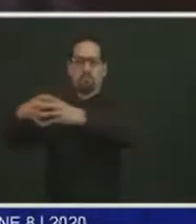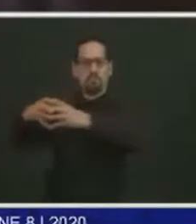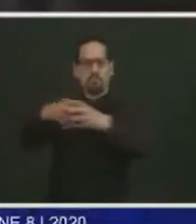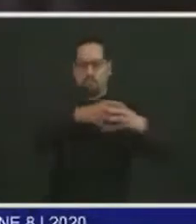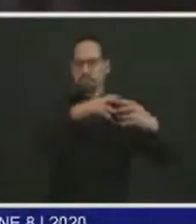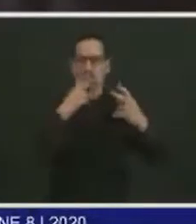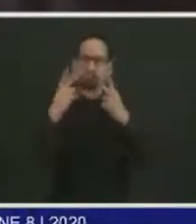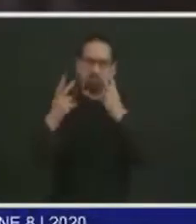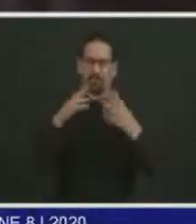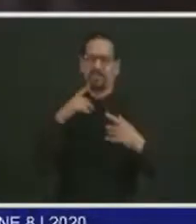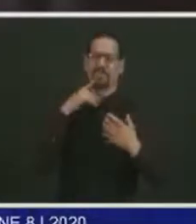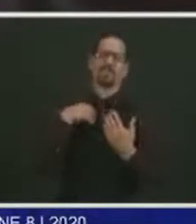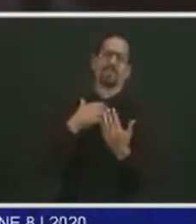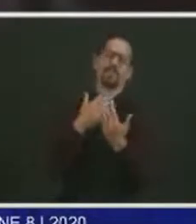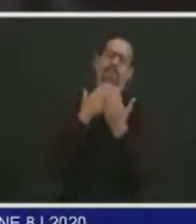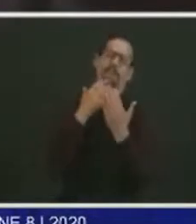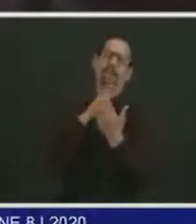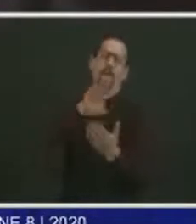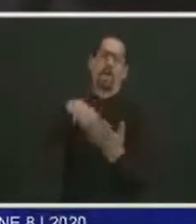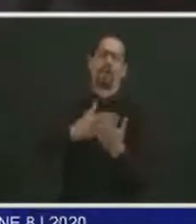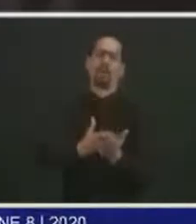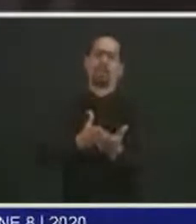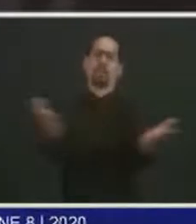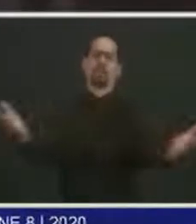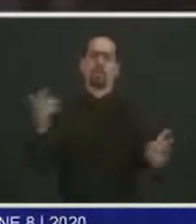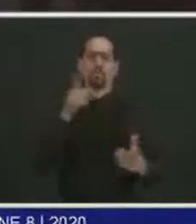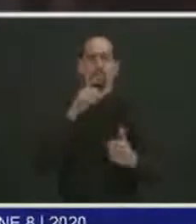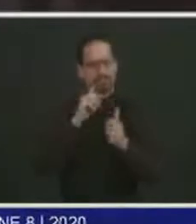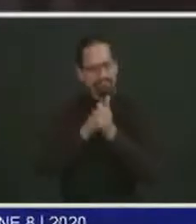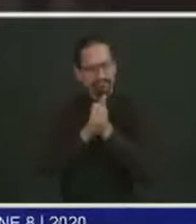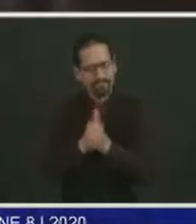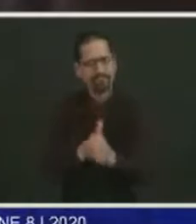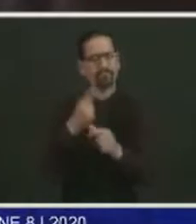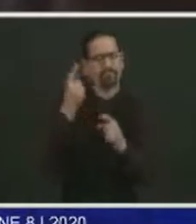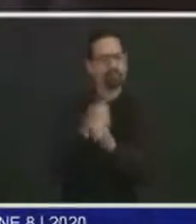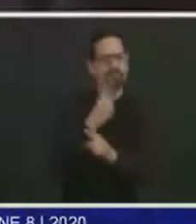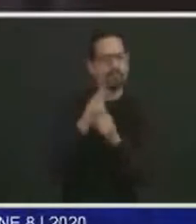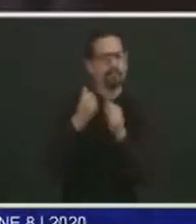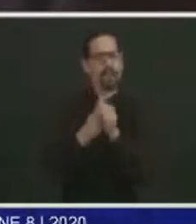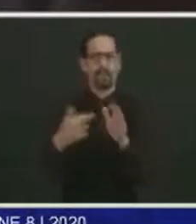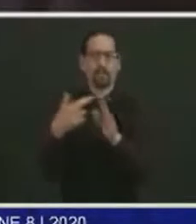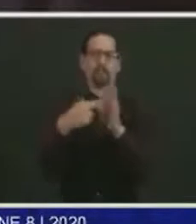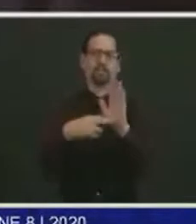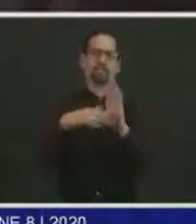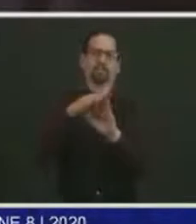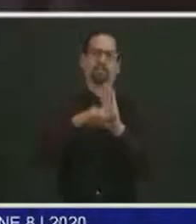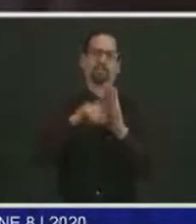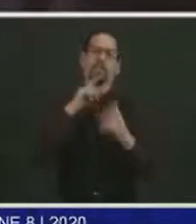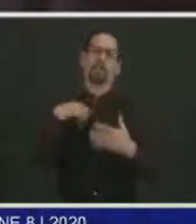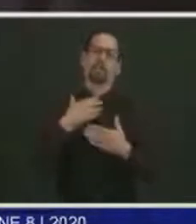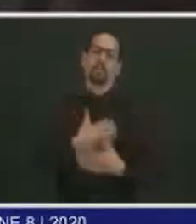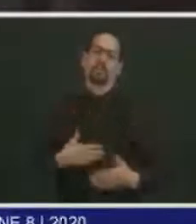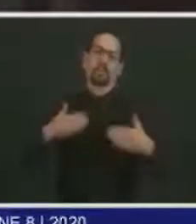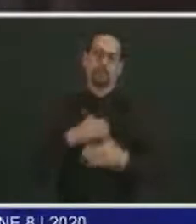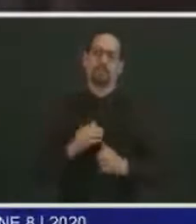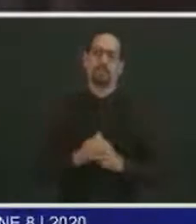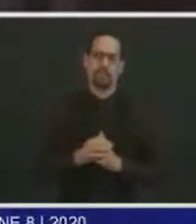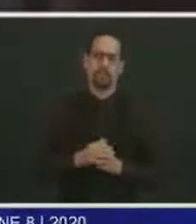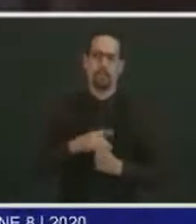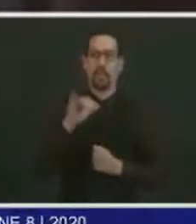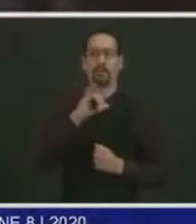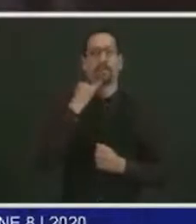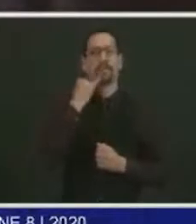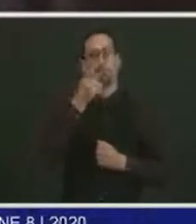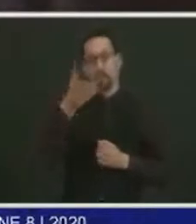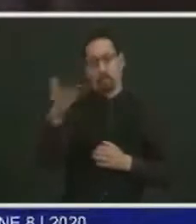want to thank all of them. I would say this, a few things. If you were there